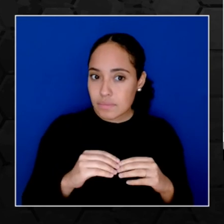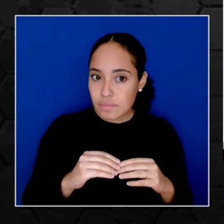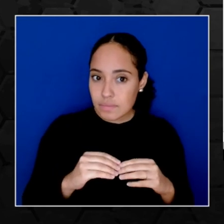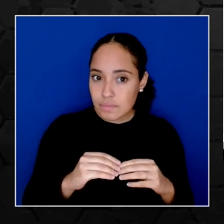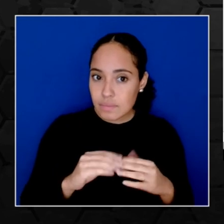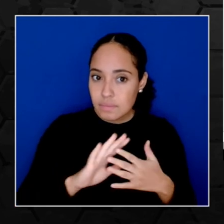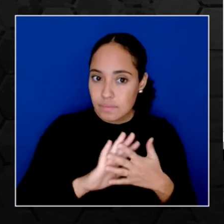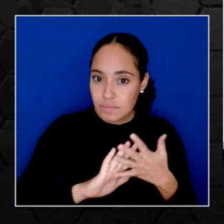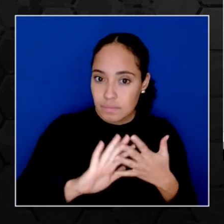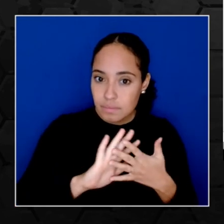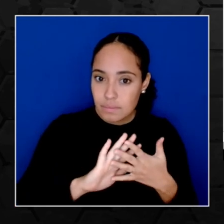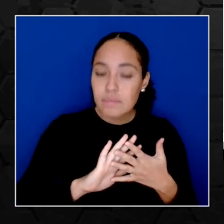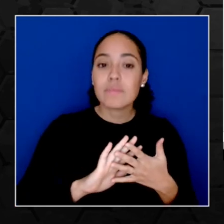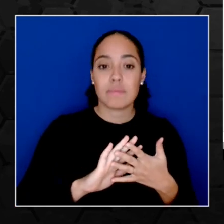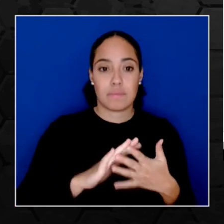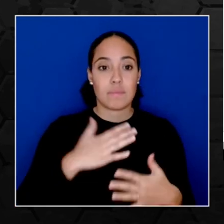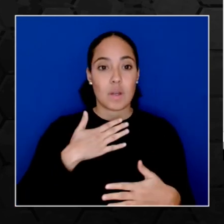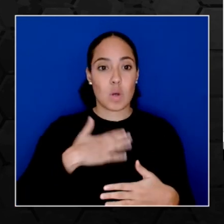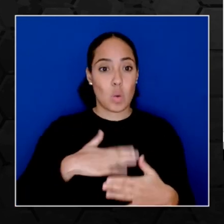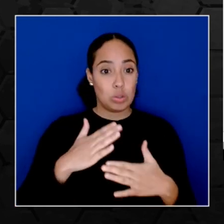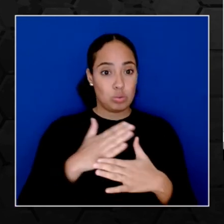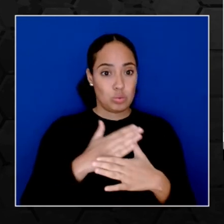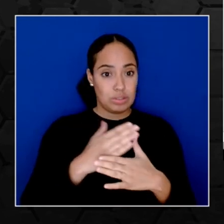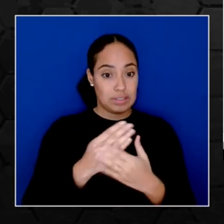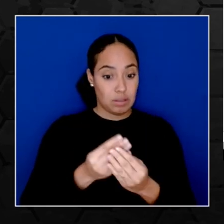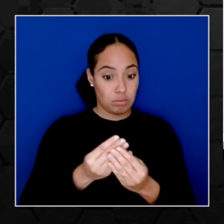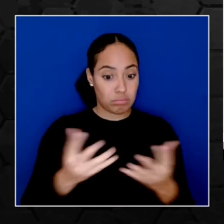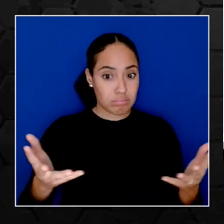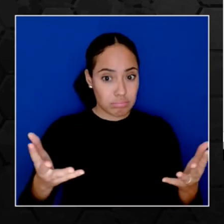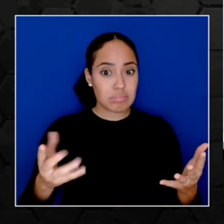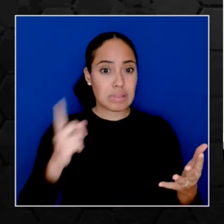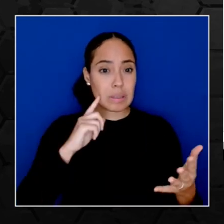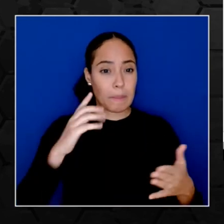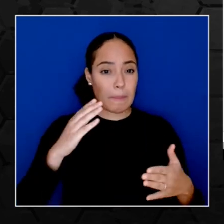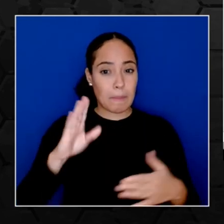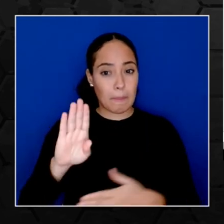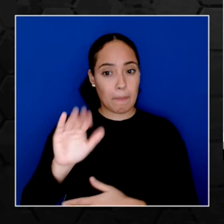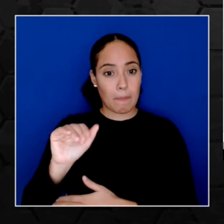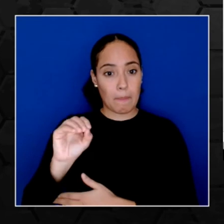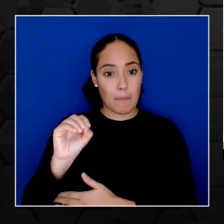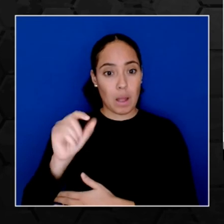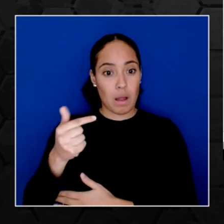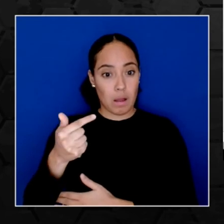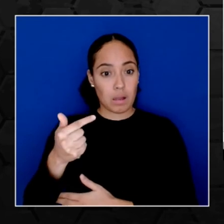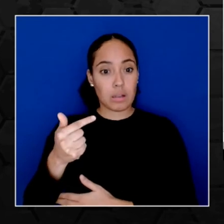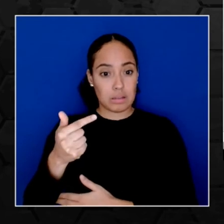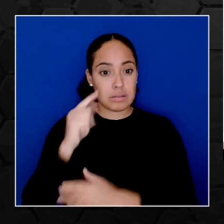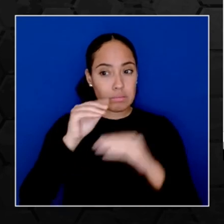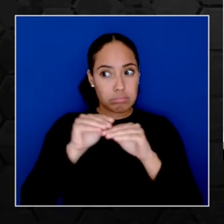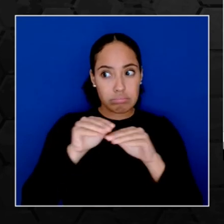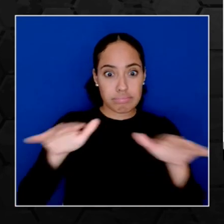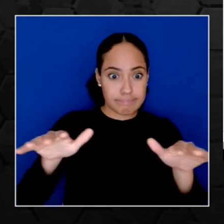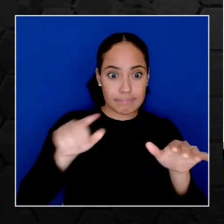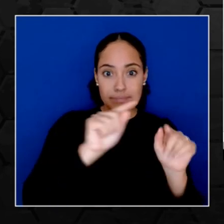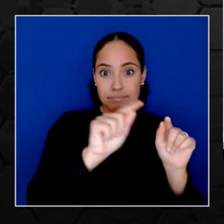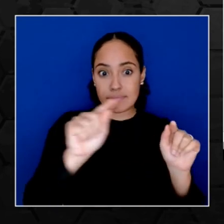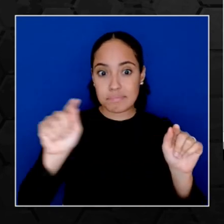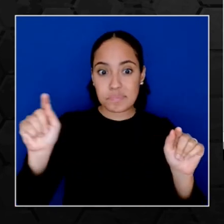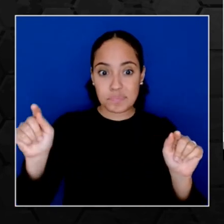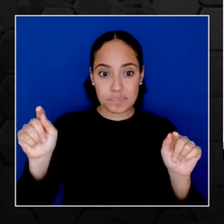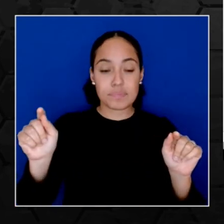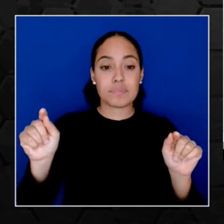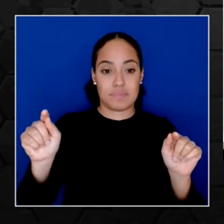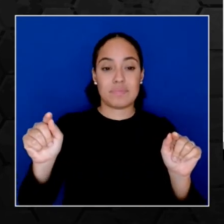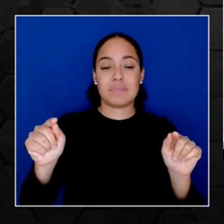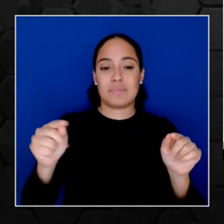out there, you want to share it with a user or do something like that. So let's quickly see how to do it. Again, there's no piece of coding involved here. And I'll just